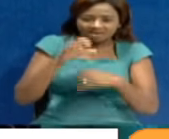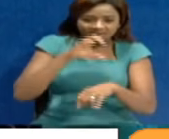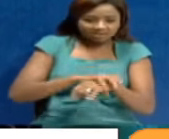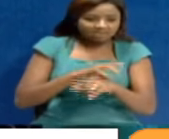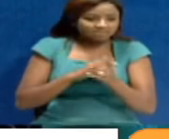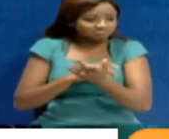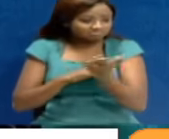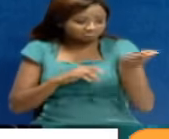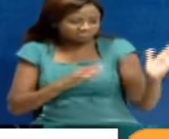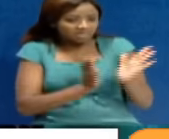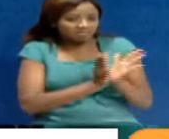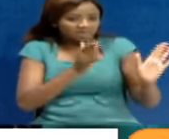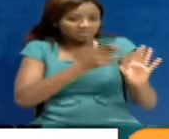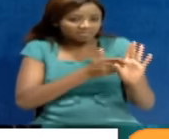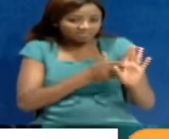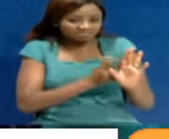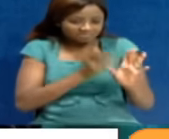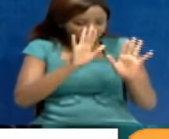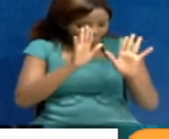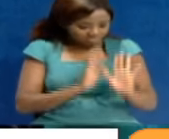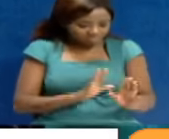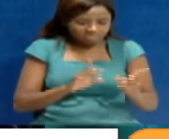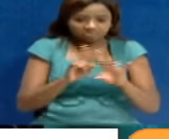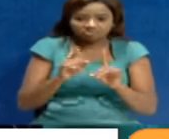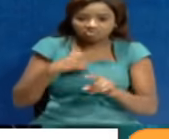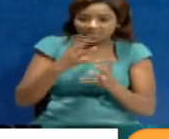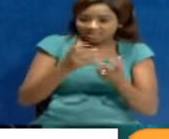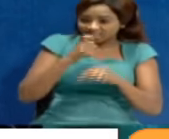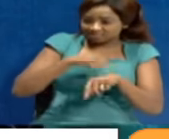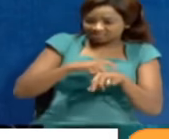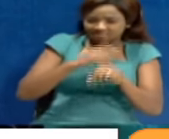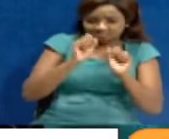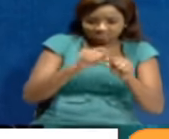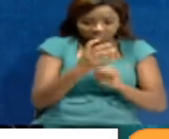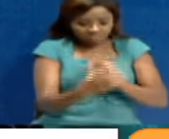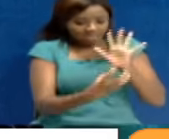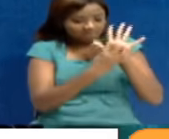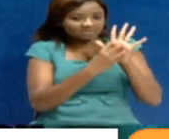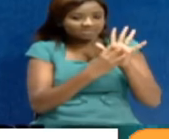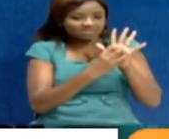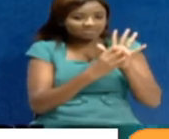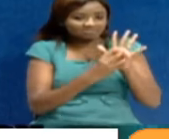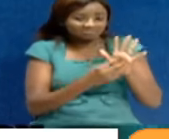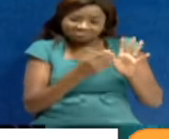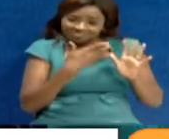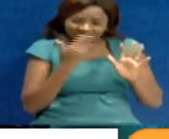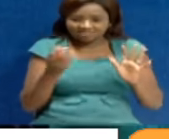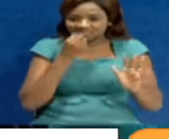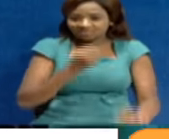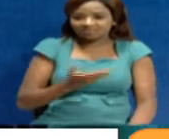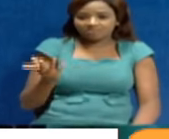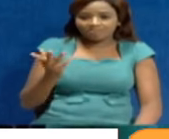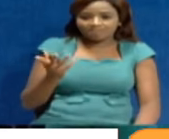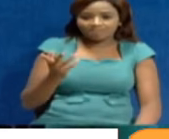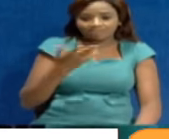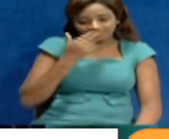input in terms of public participation. Allow us more time to be able to advertise and to fill these vacancies competitively. Then